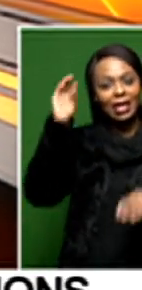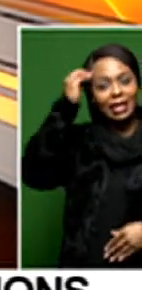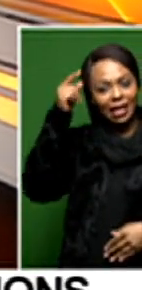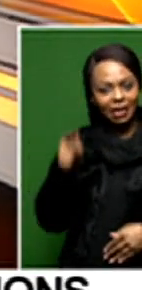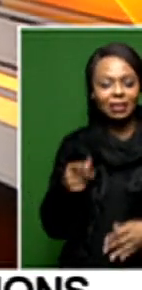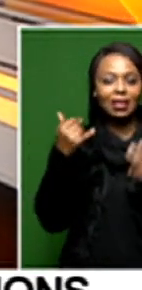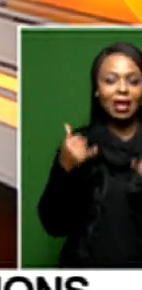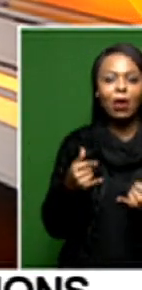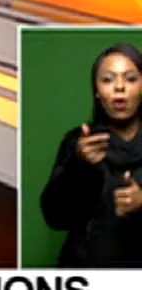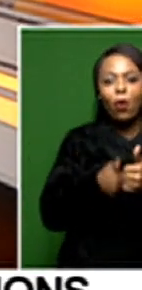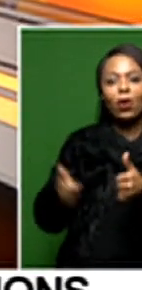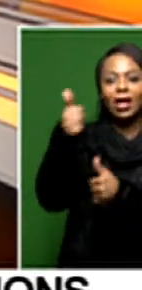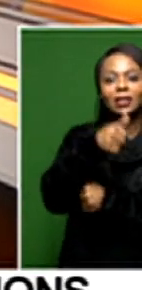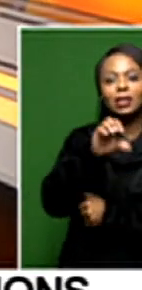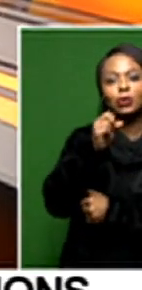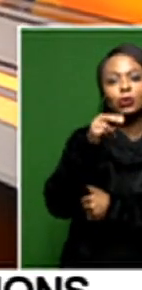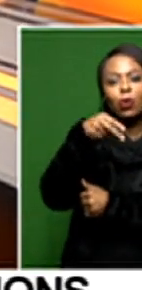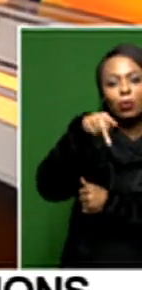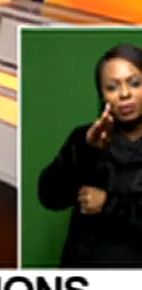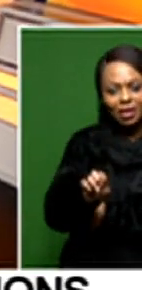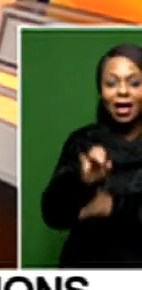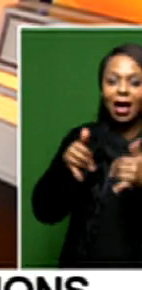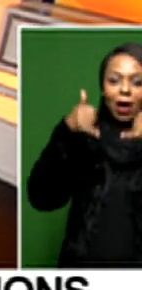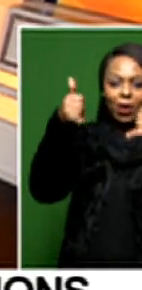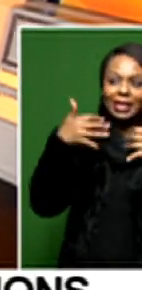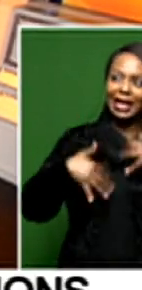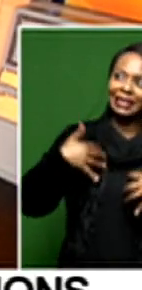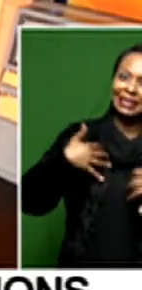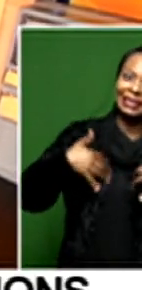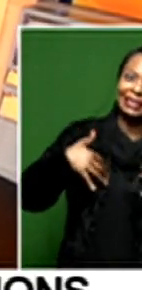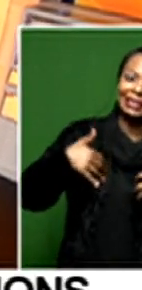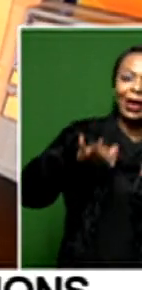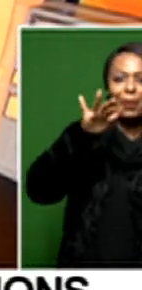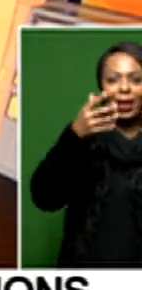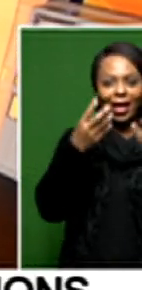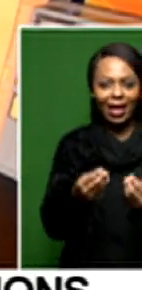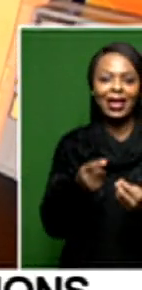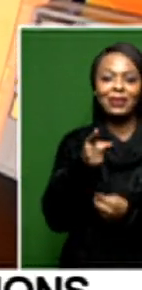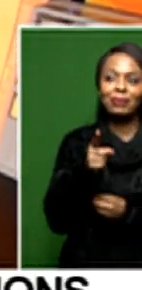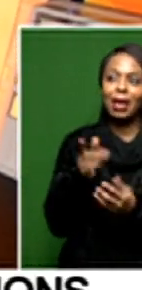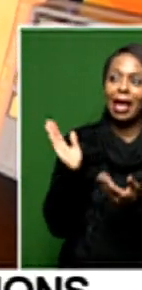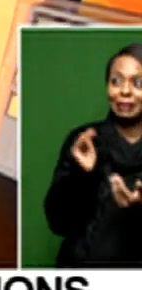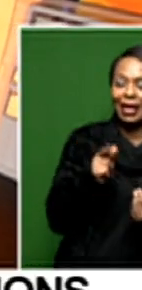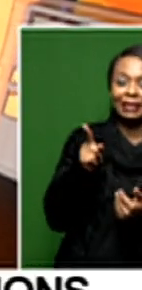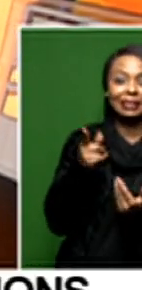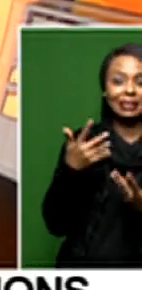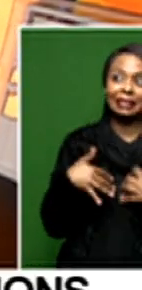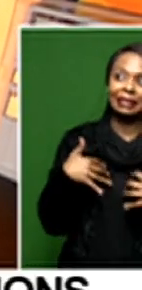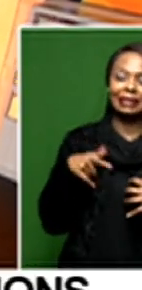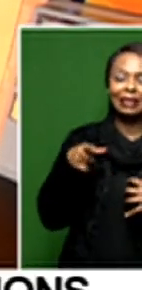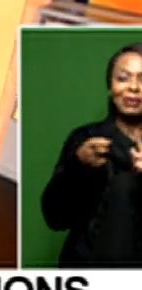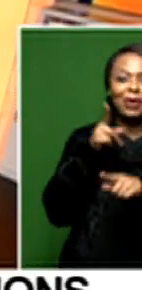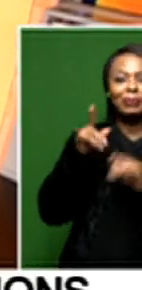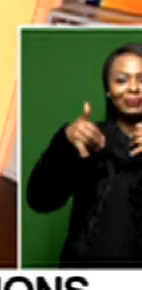these Royalty Soapie Awards and the kind of excitement that people have towards the Royalty Soapie Awards. So please